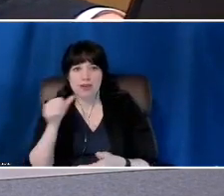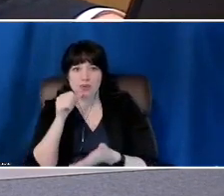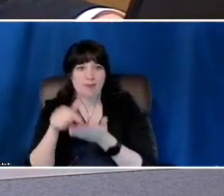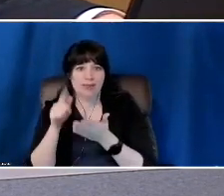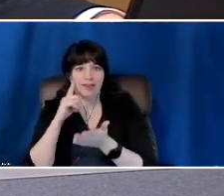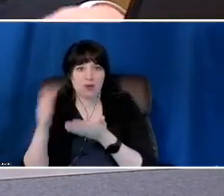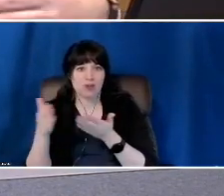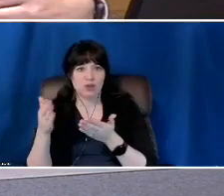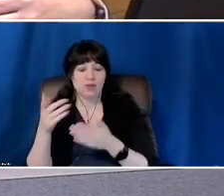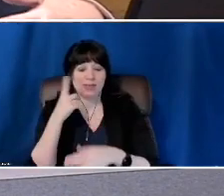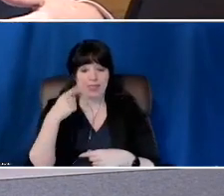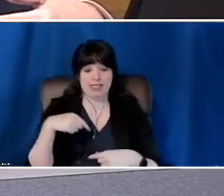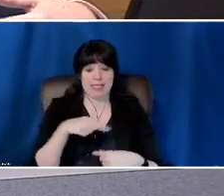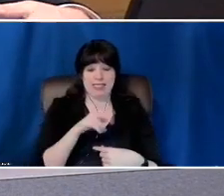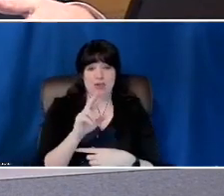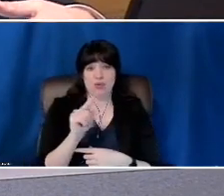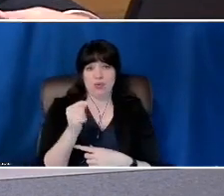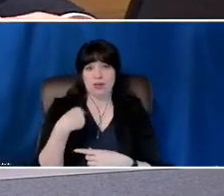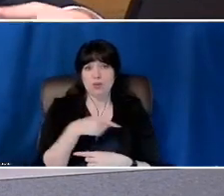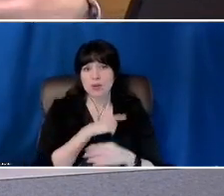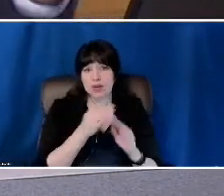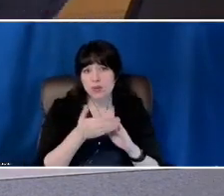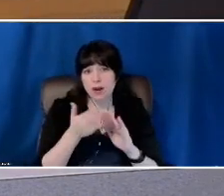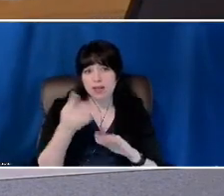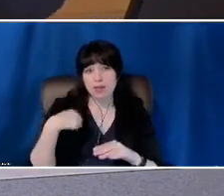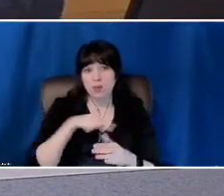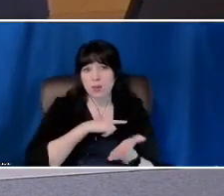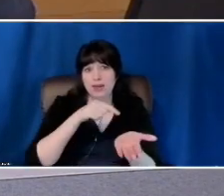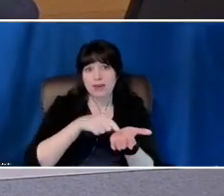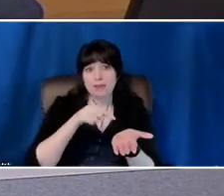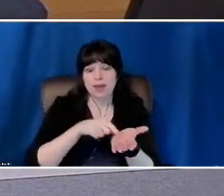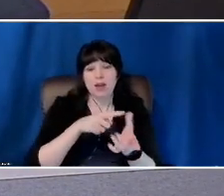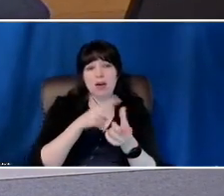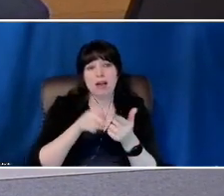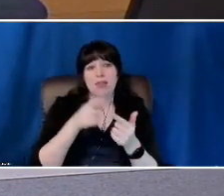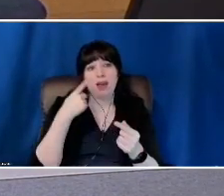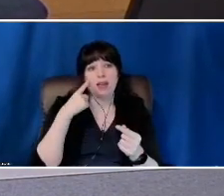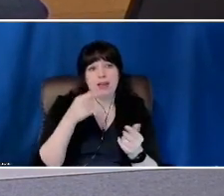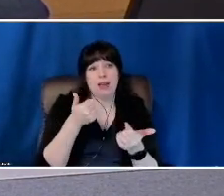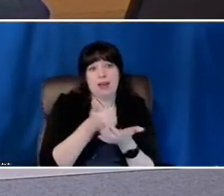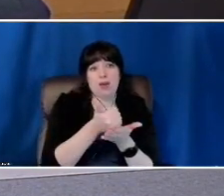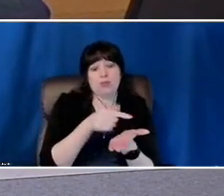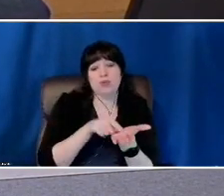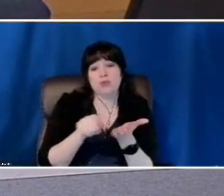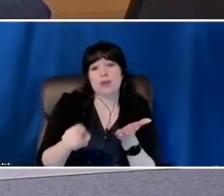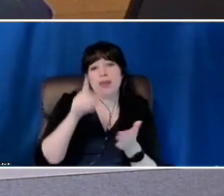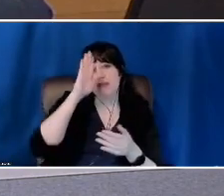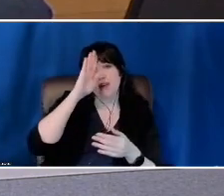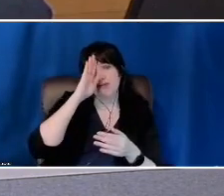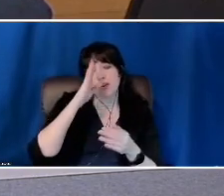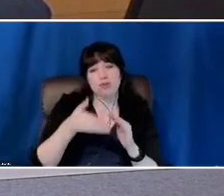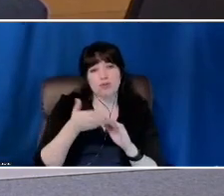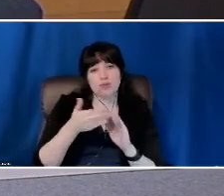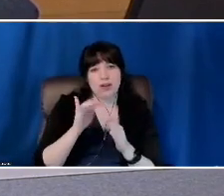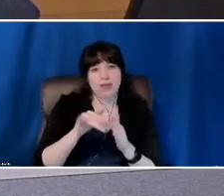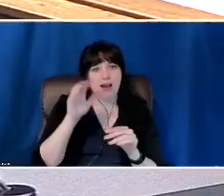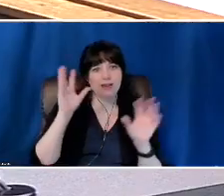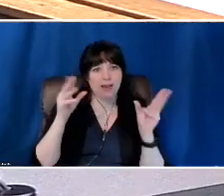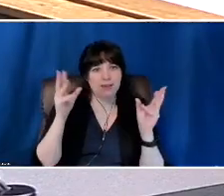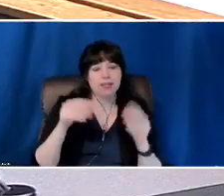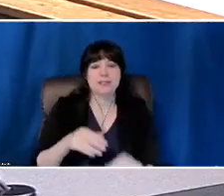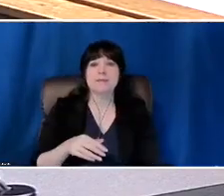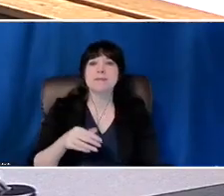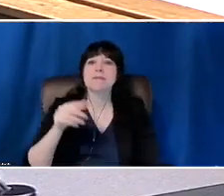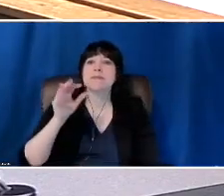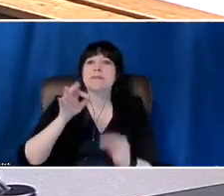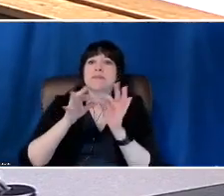a unit that we're running, we get to bill it, and then it gets to supplement to pay for the firefighters to run that ambulance. I guess my follow-up